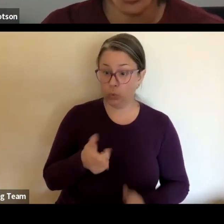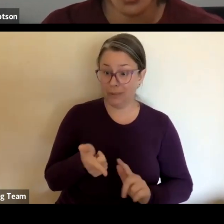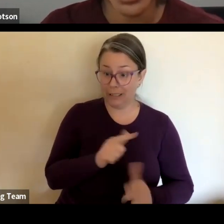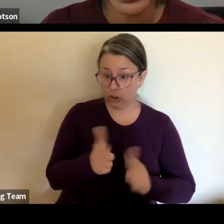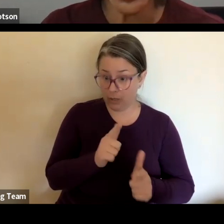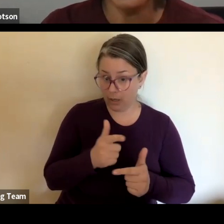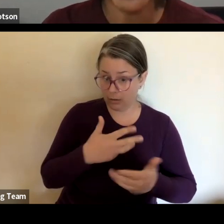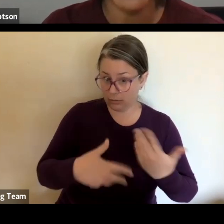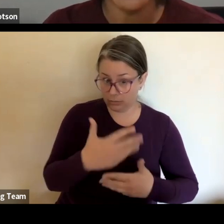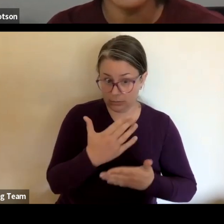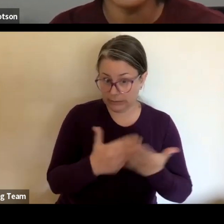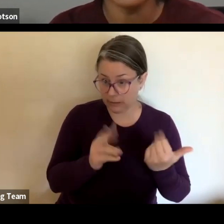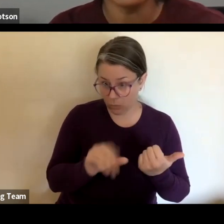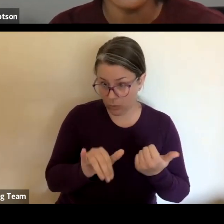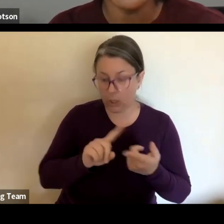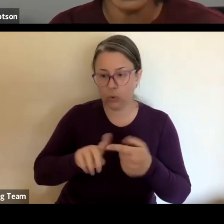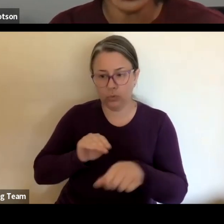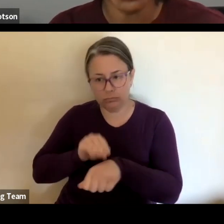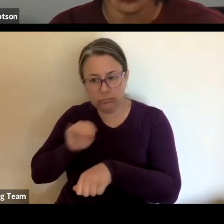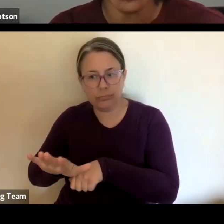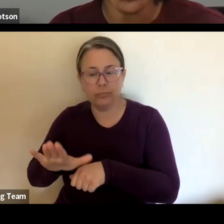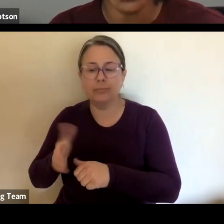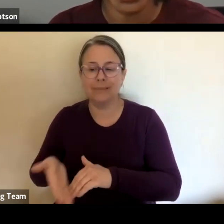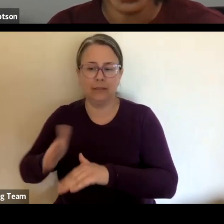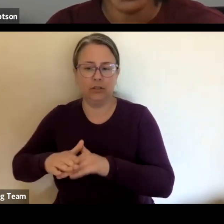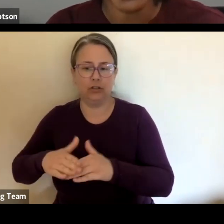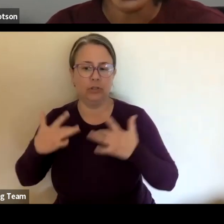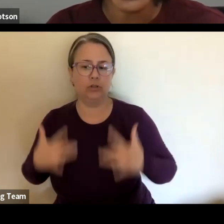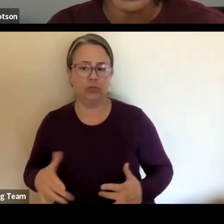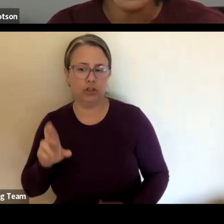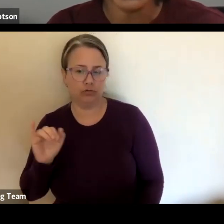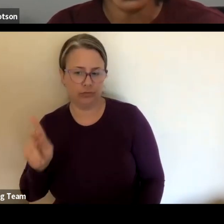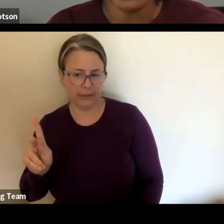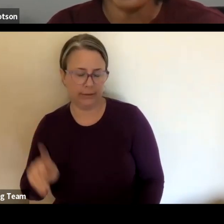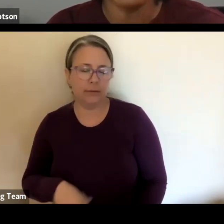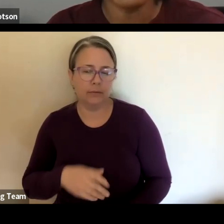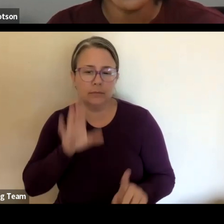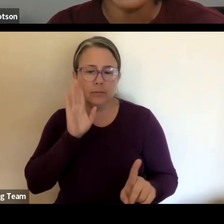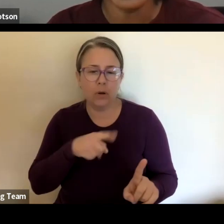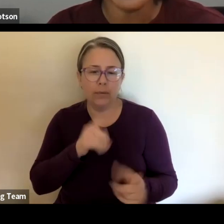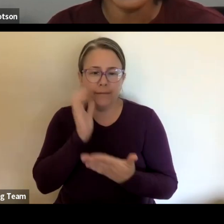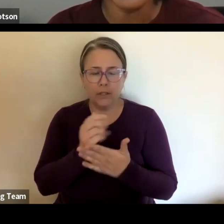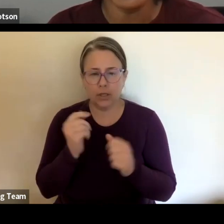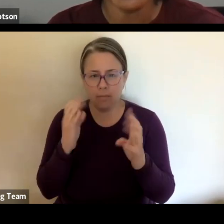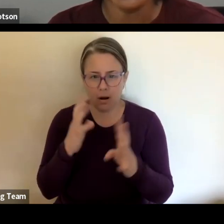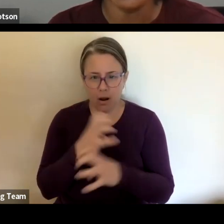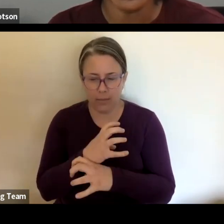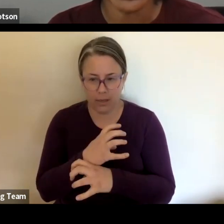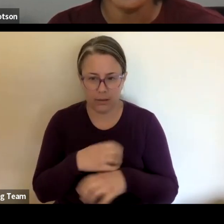So this figure is kind of complicated. I'll try to break it down. The solid bars